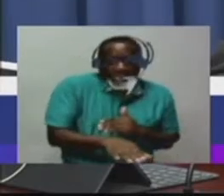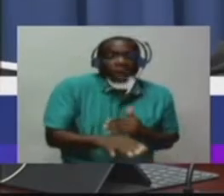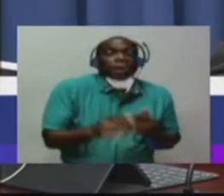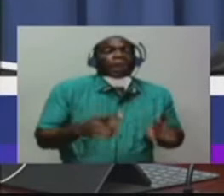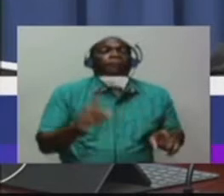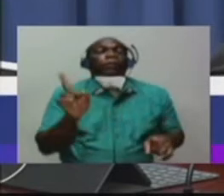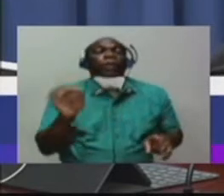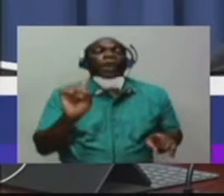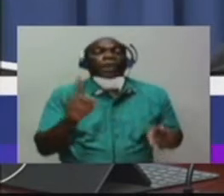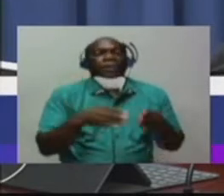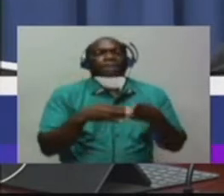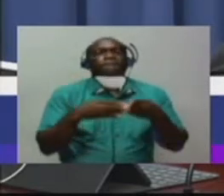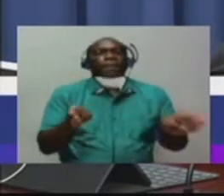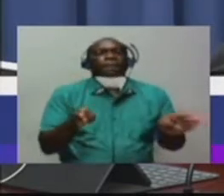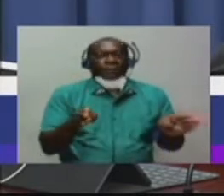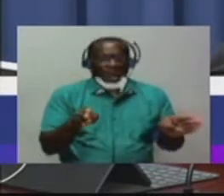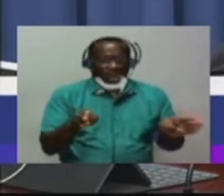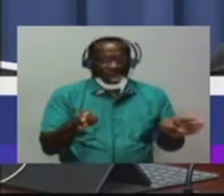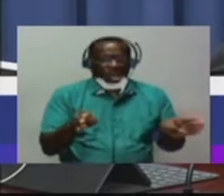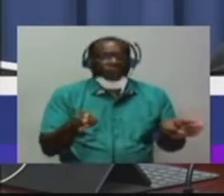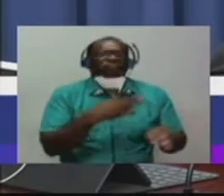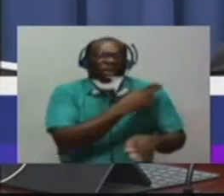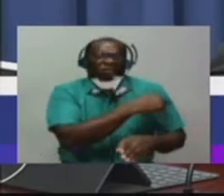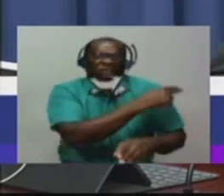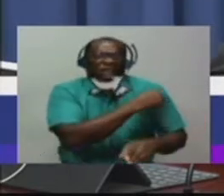work that out. So we are